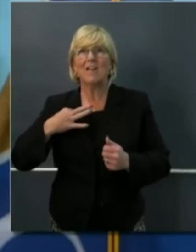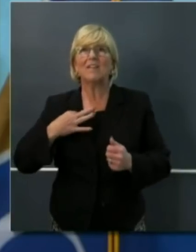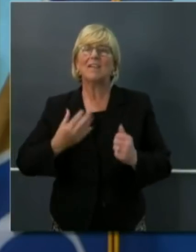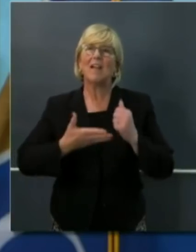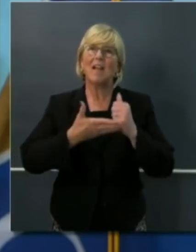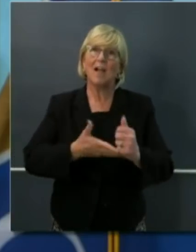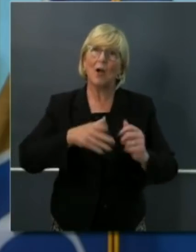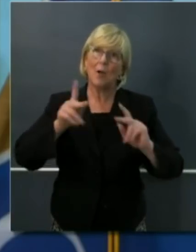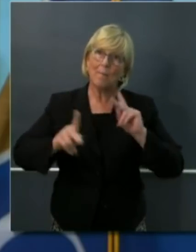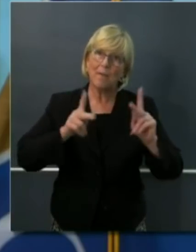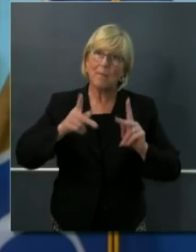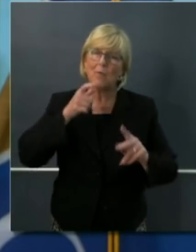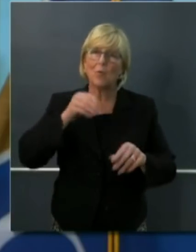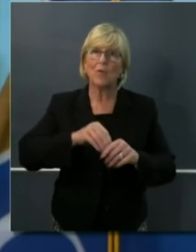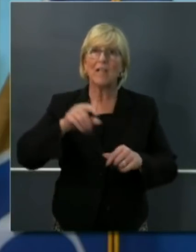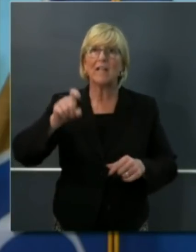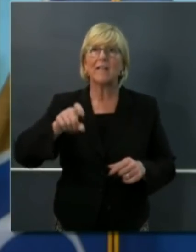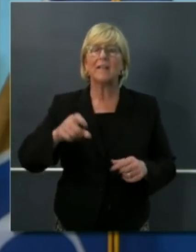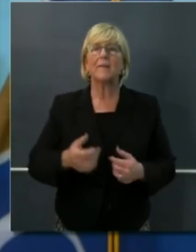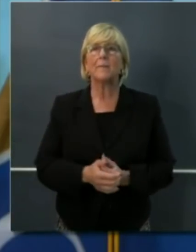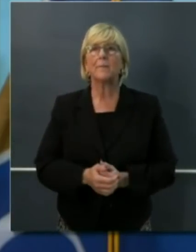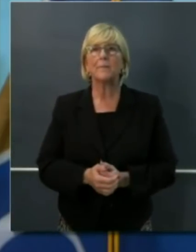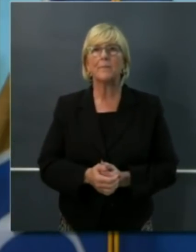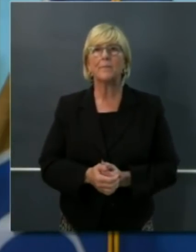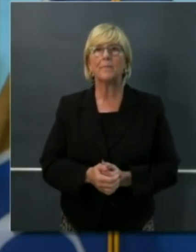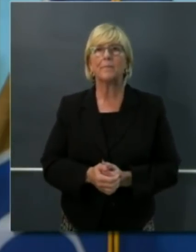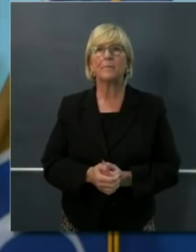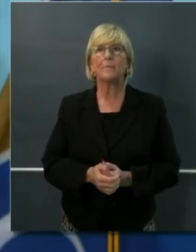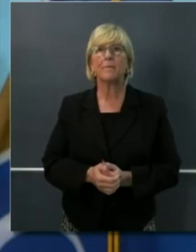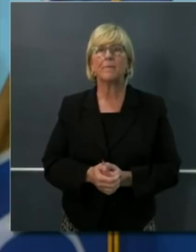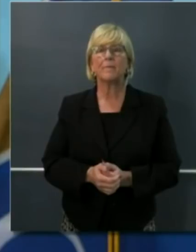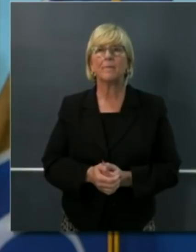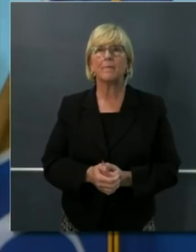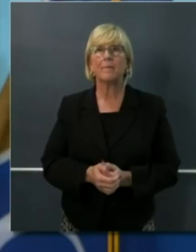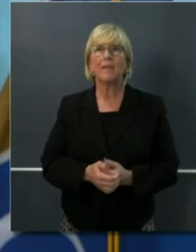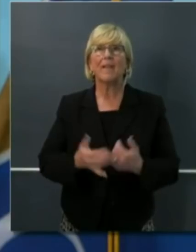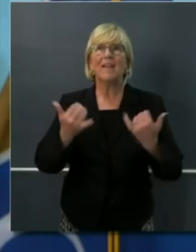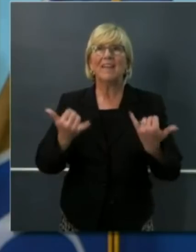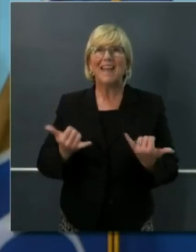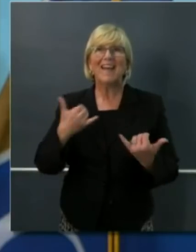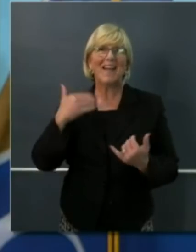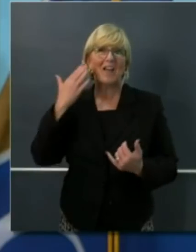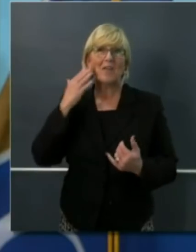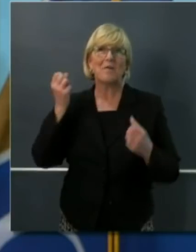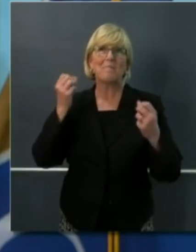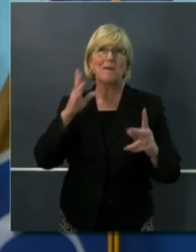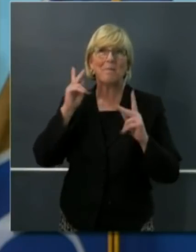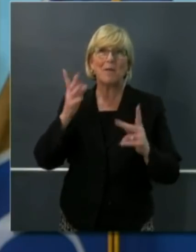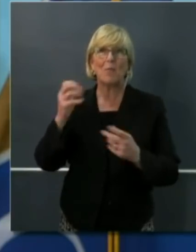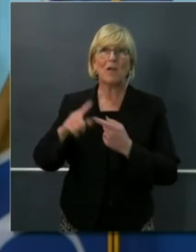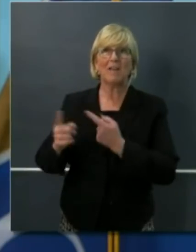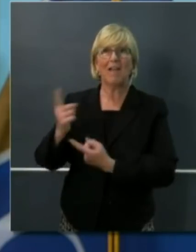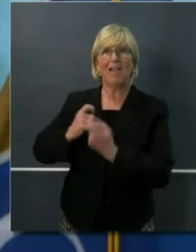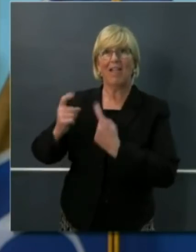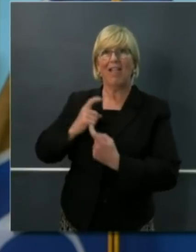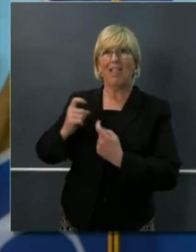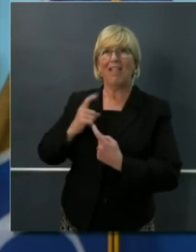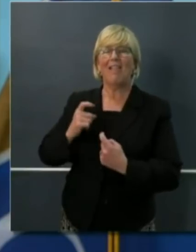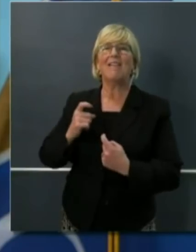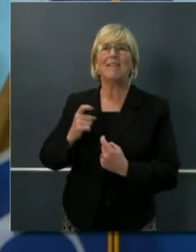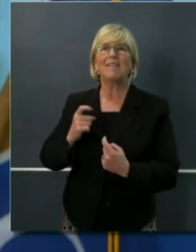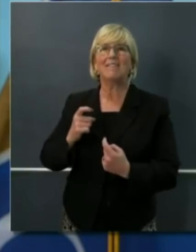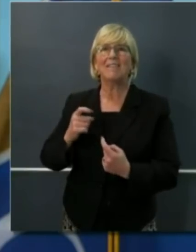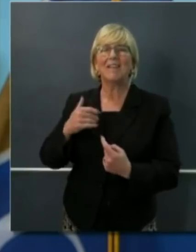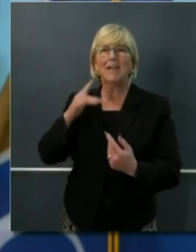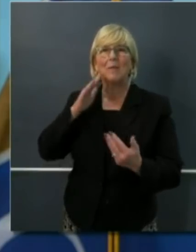help folks in need. With that, I know there are people struggling to ask questions, and so let us avail ourselves to